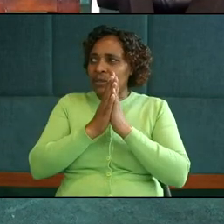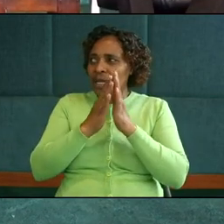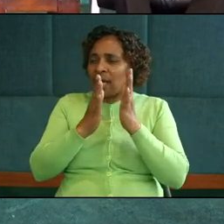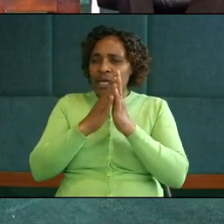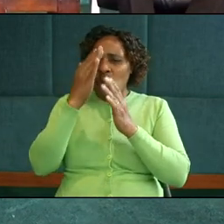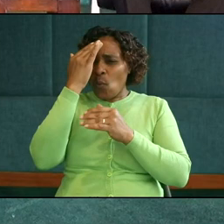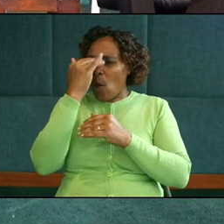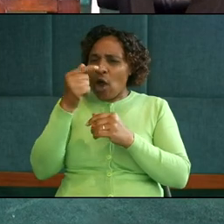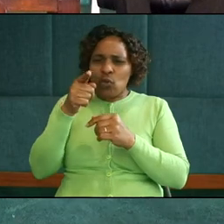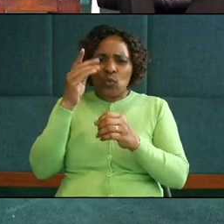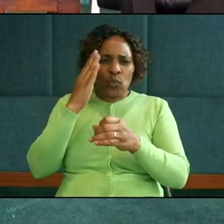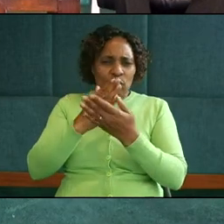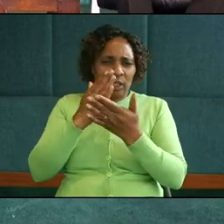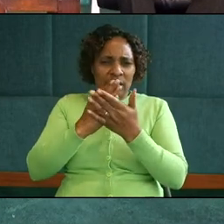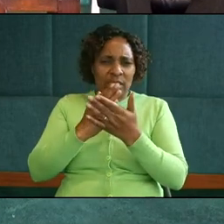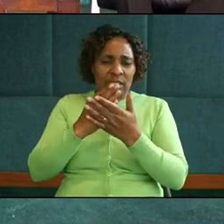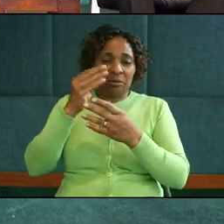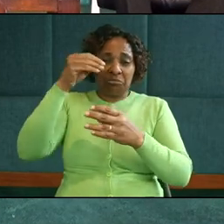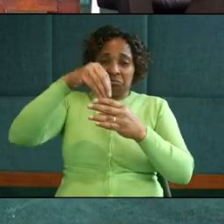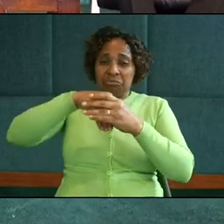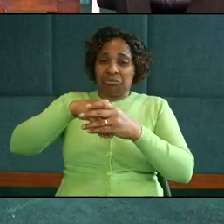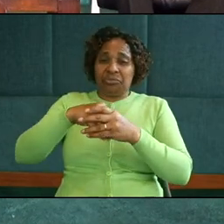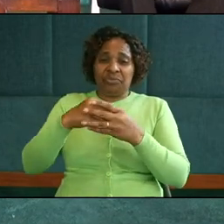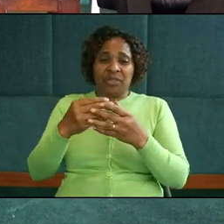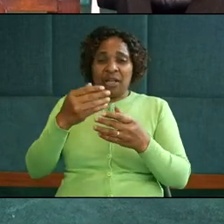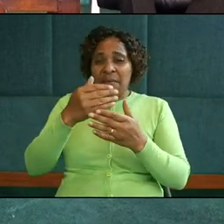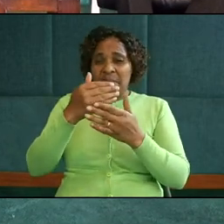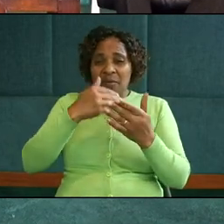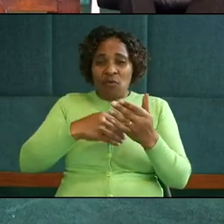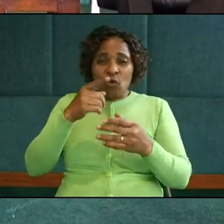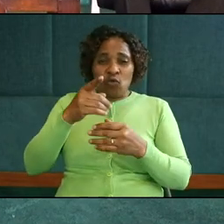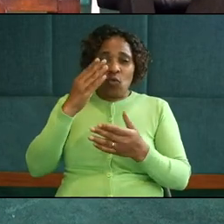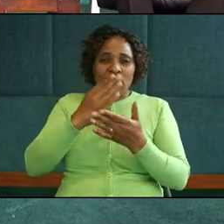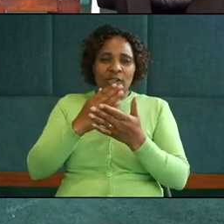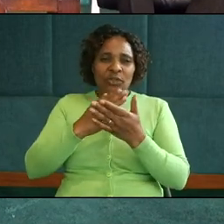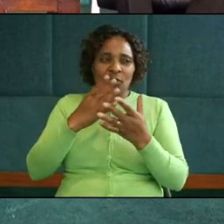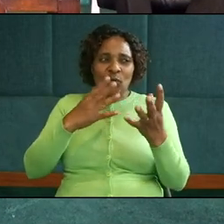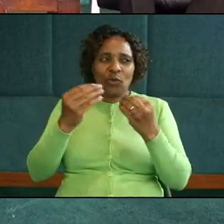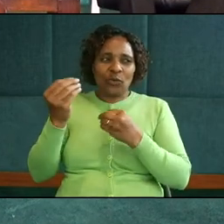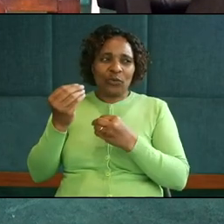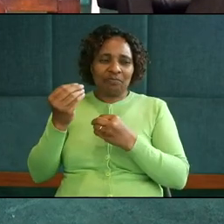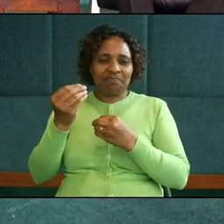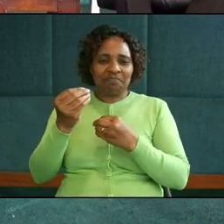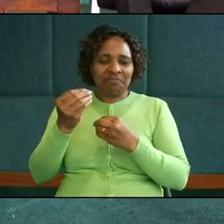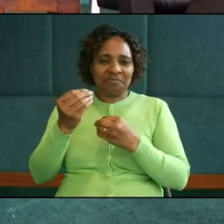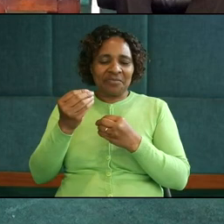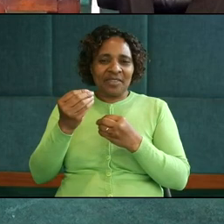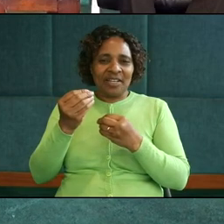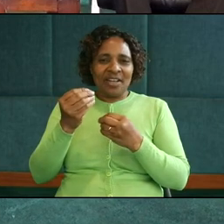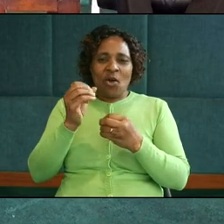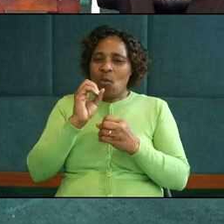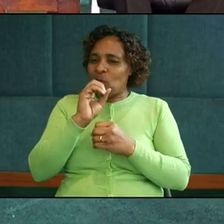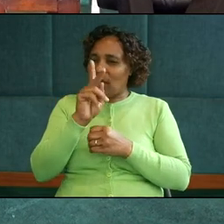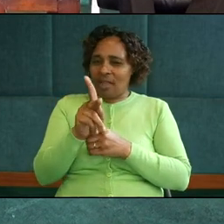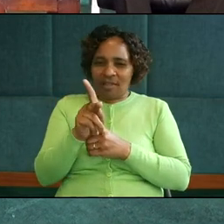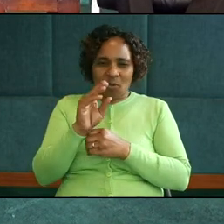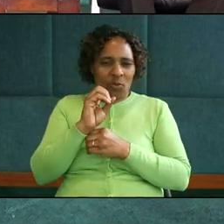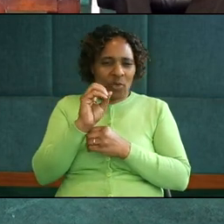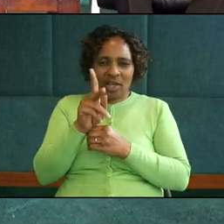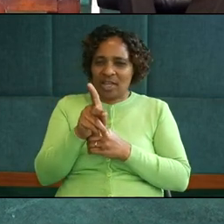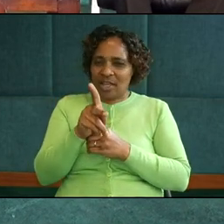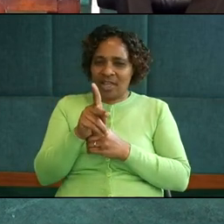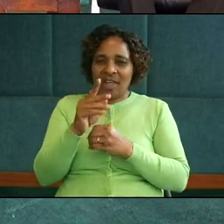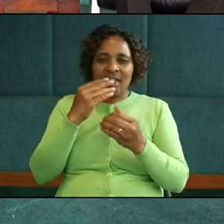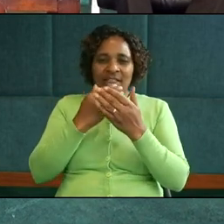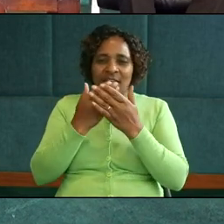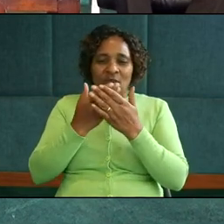you really need what you're asking for before you actually go to God and ask him for it. Okay. No, thank